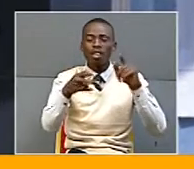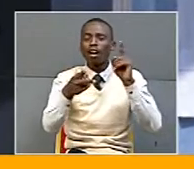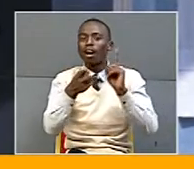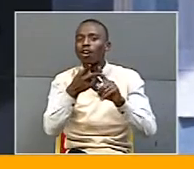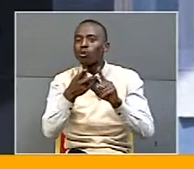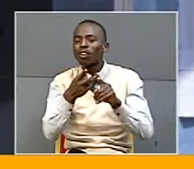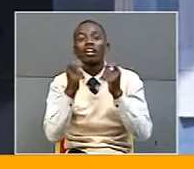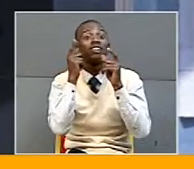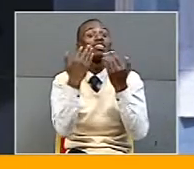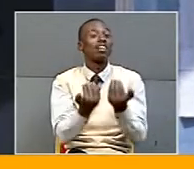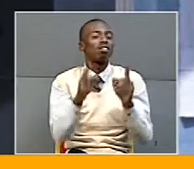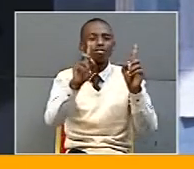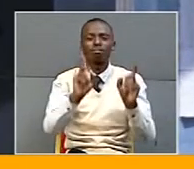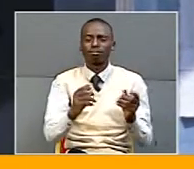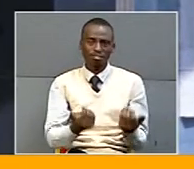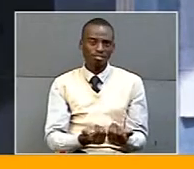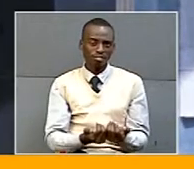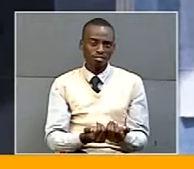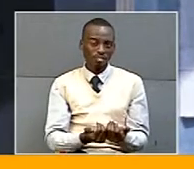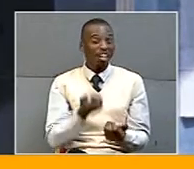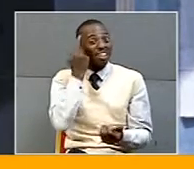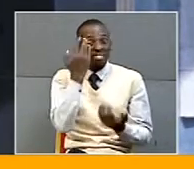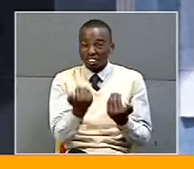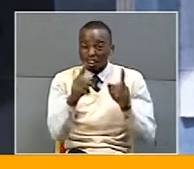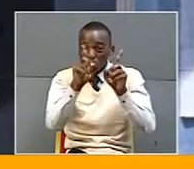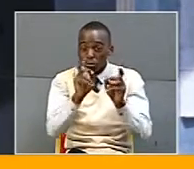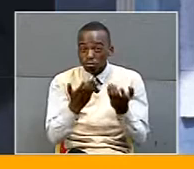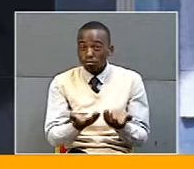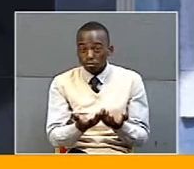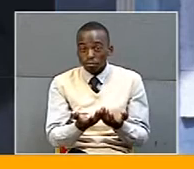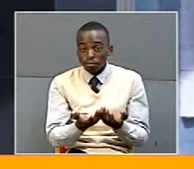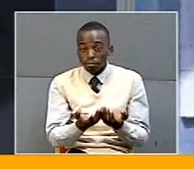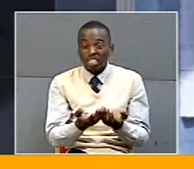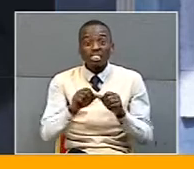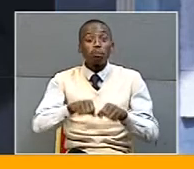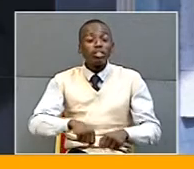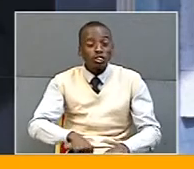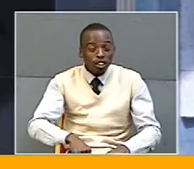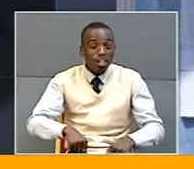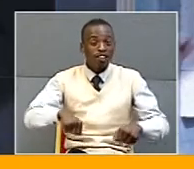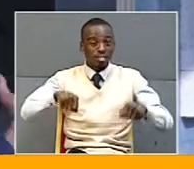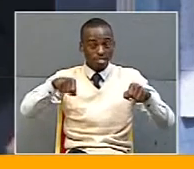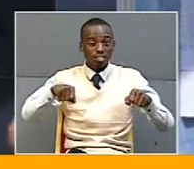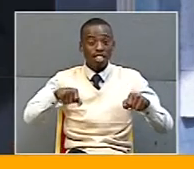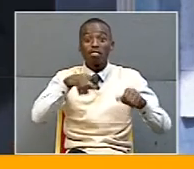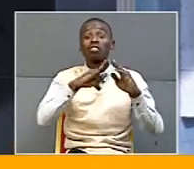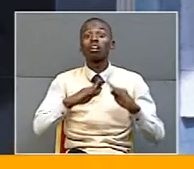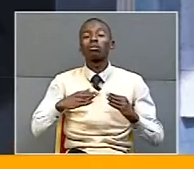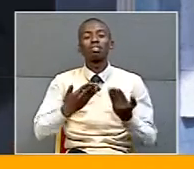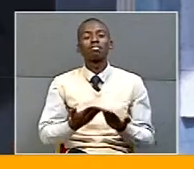realizing that? You get it? Are they realizing it now? Hasn't she been chairing this house?